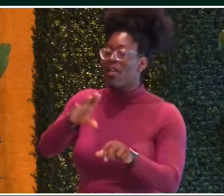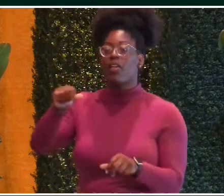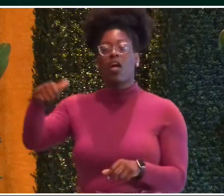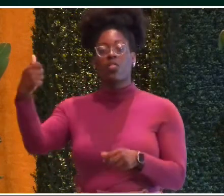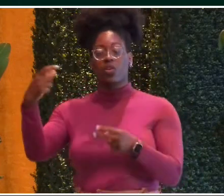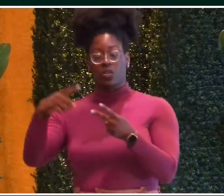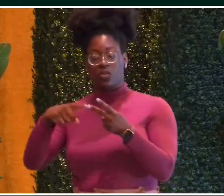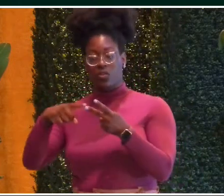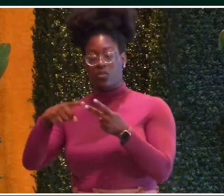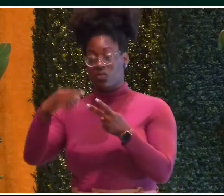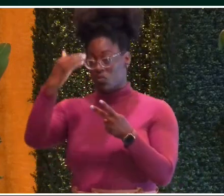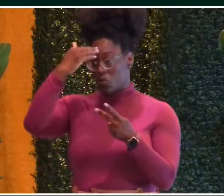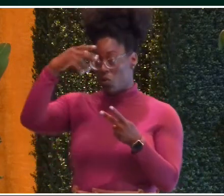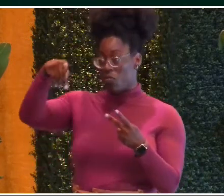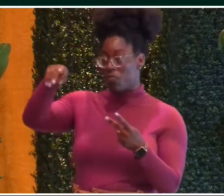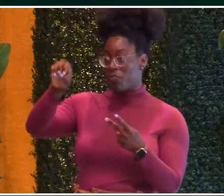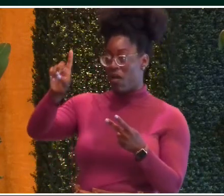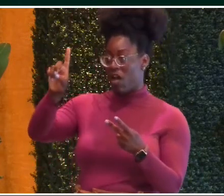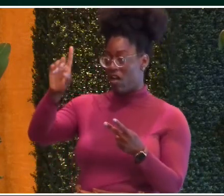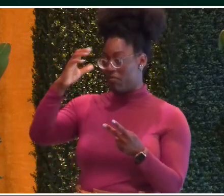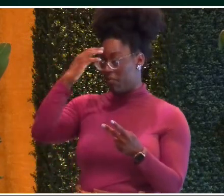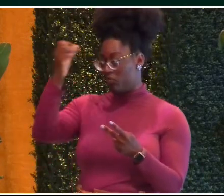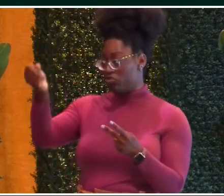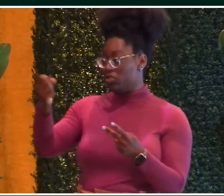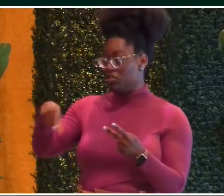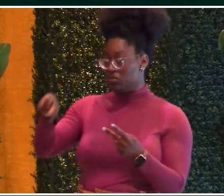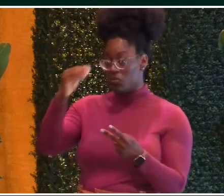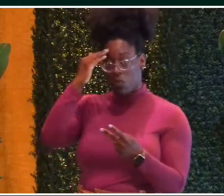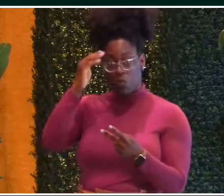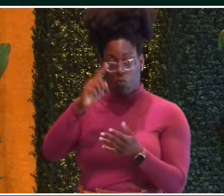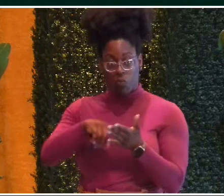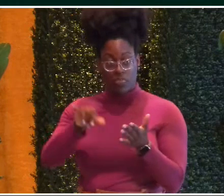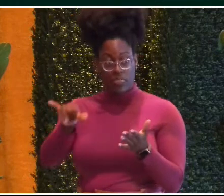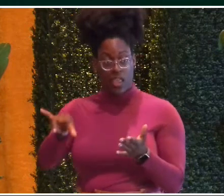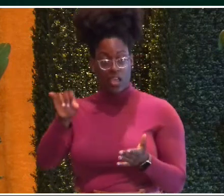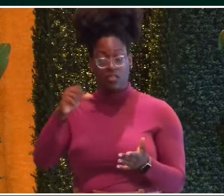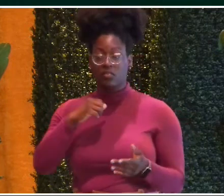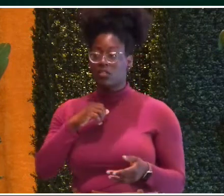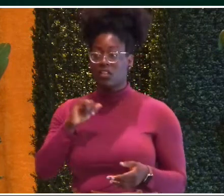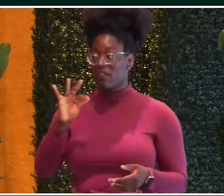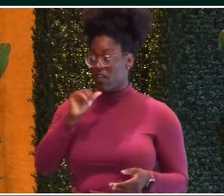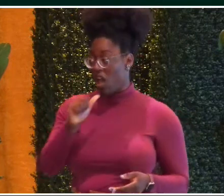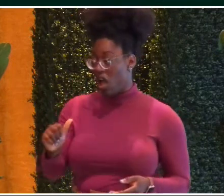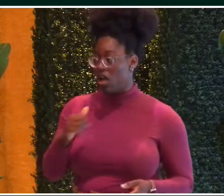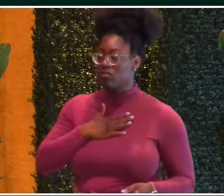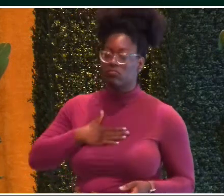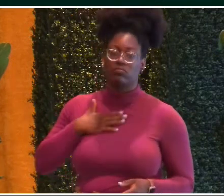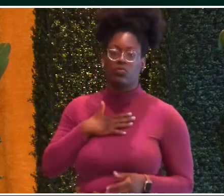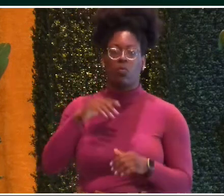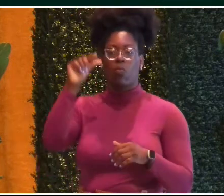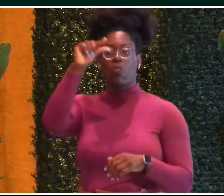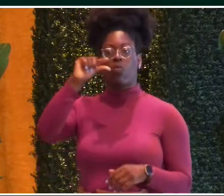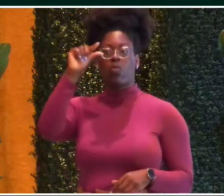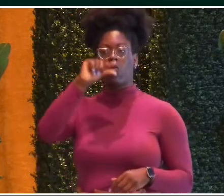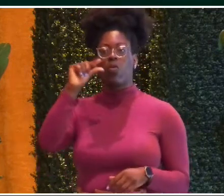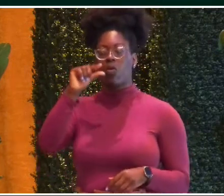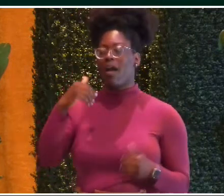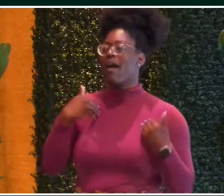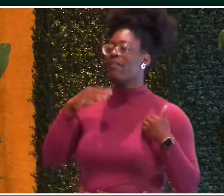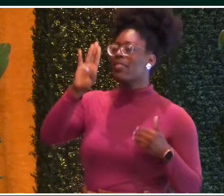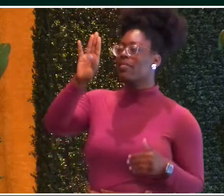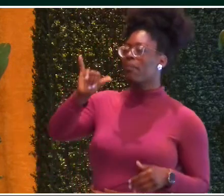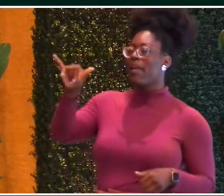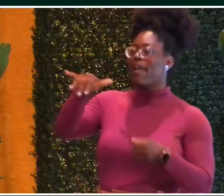Do you know what that is? For those of you who don't know, please Google and go to the Bay Area Transformative Justice Collaborative